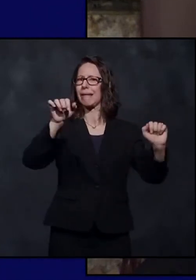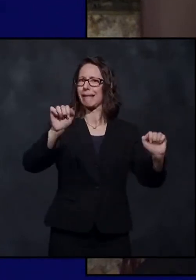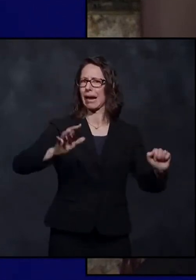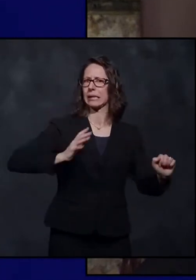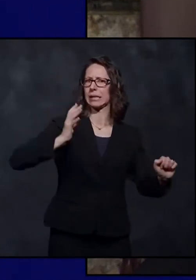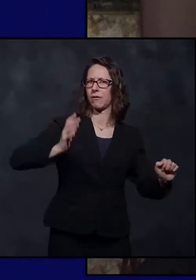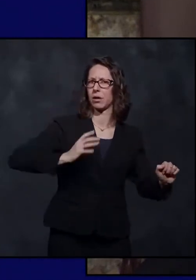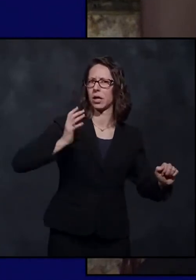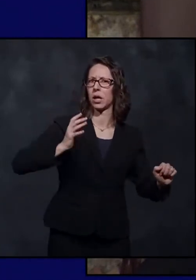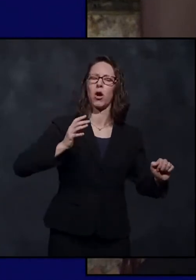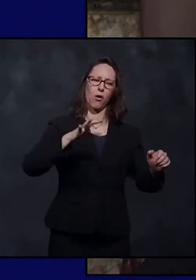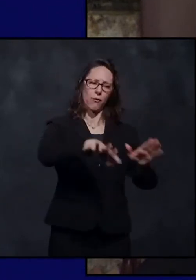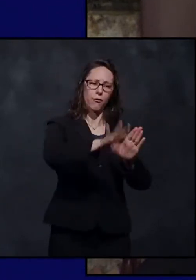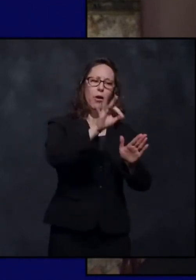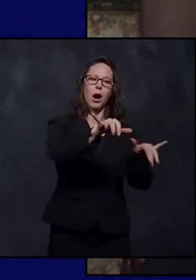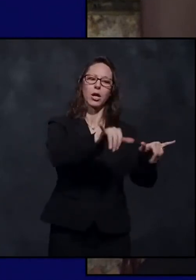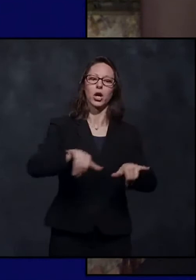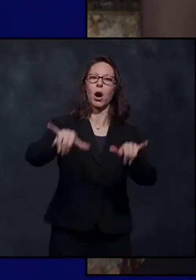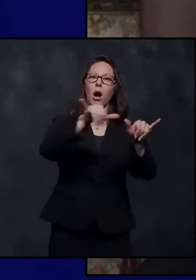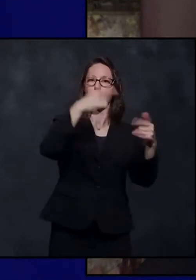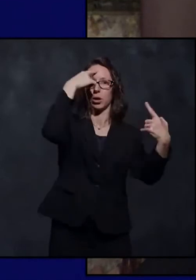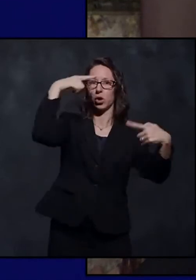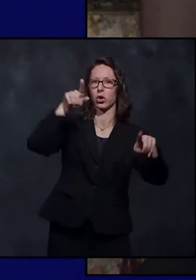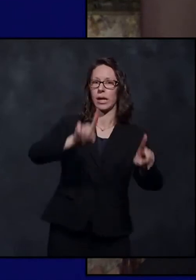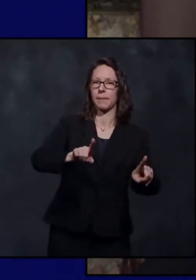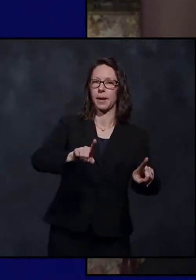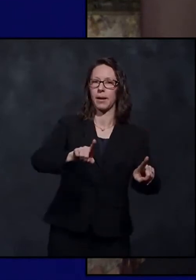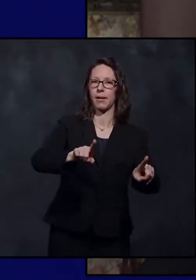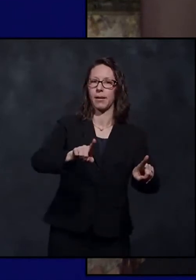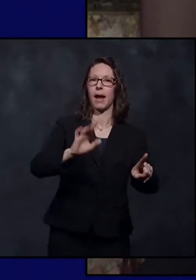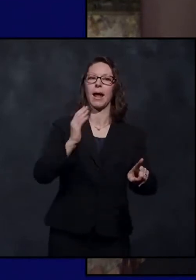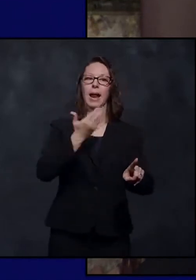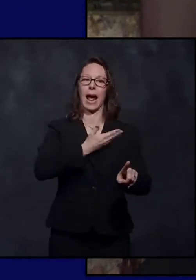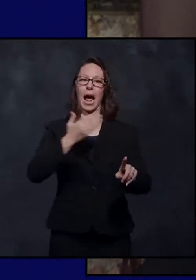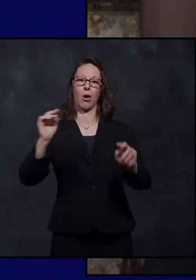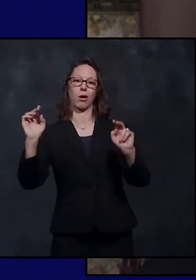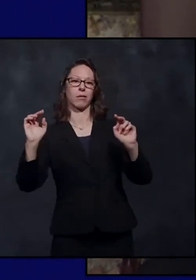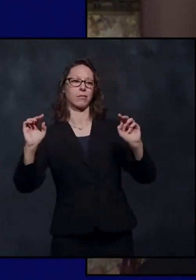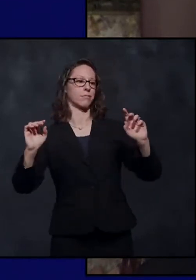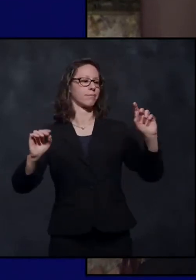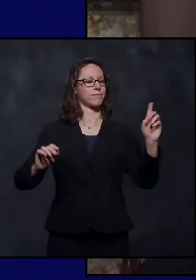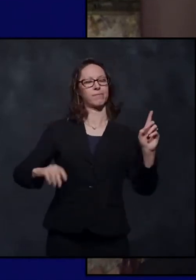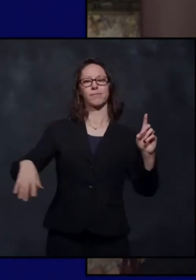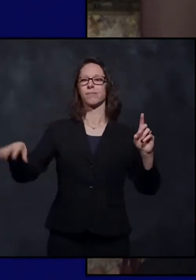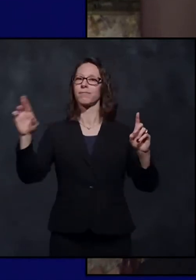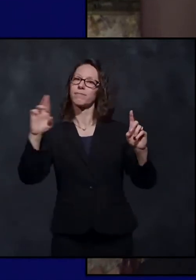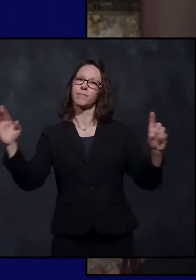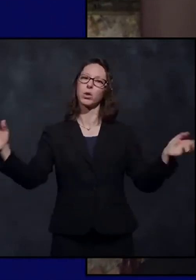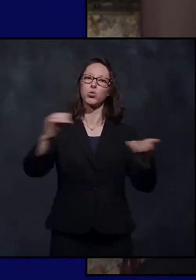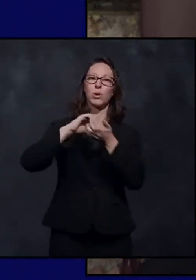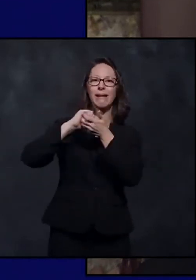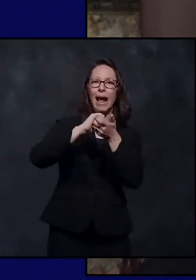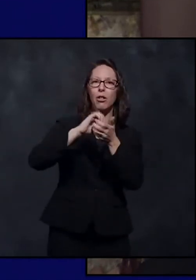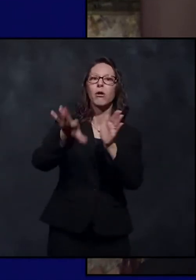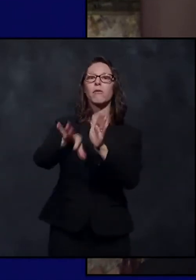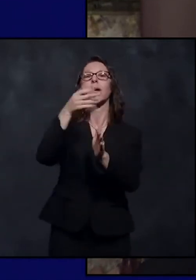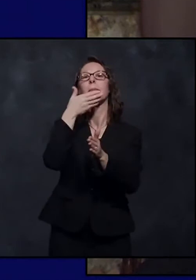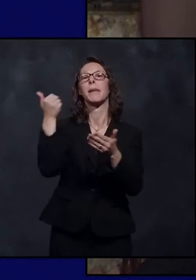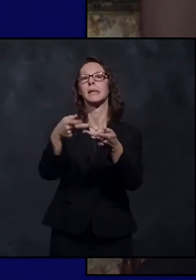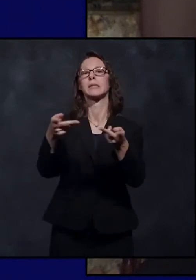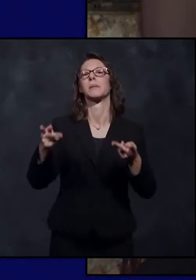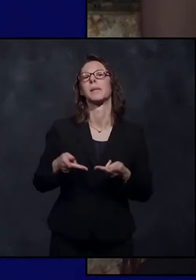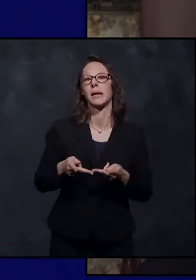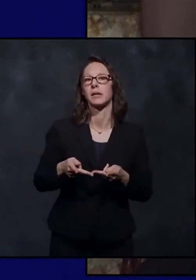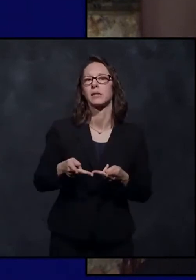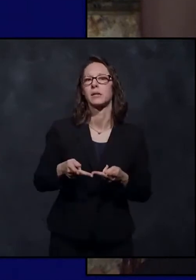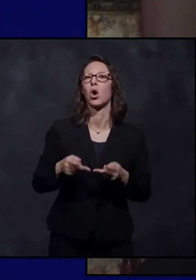denies that democracy can ultimately bring us to a better place. After all, we can choose to be cooperative or we can choose to be